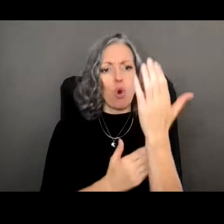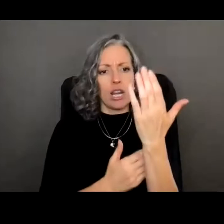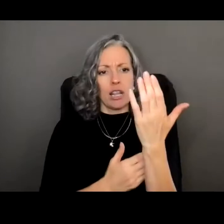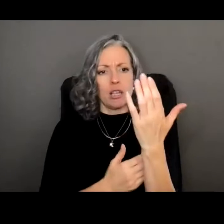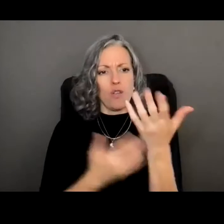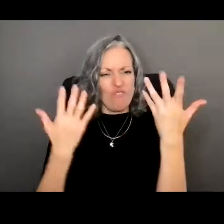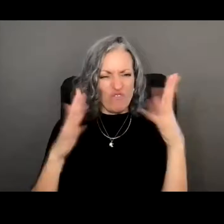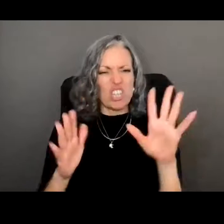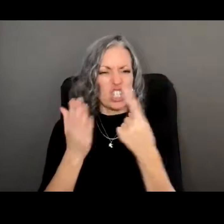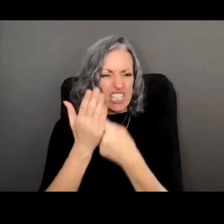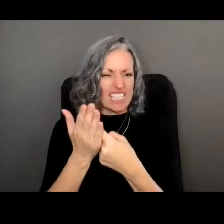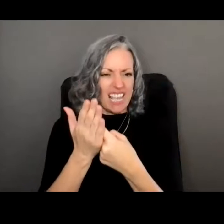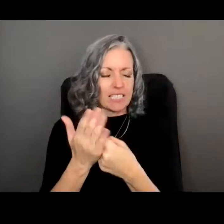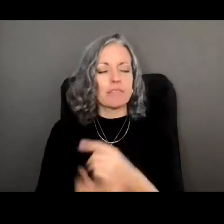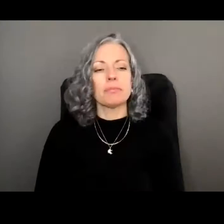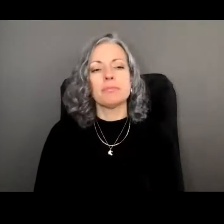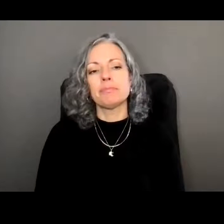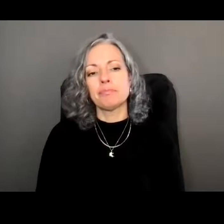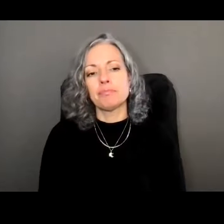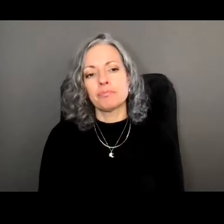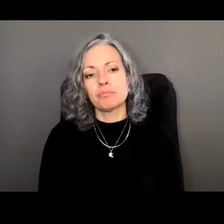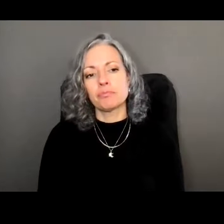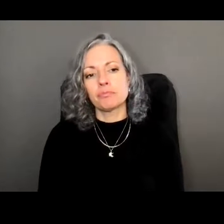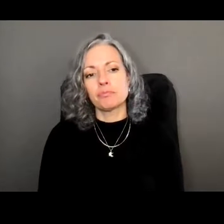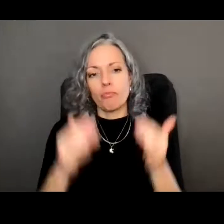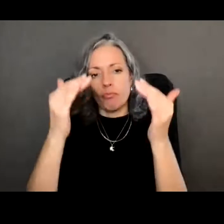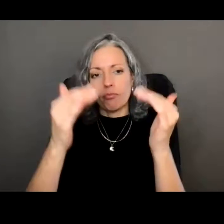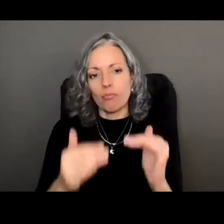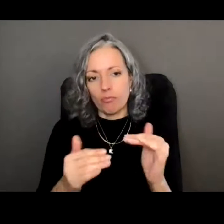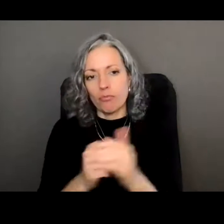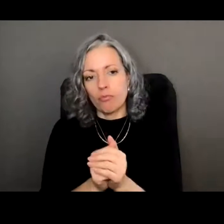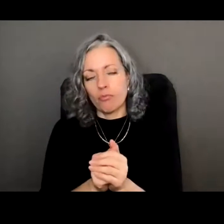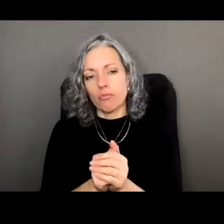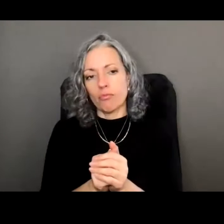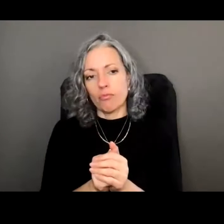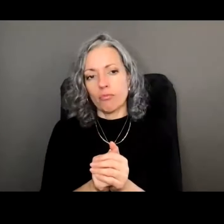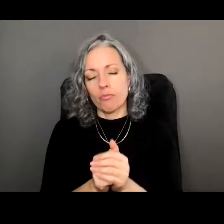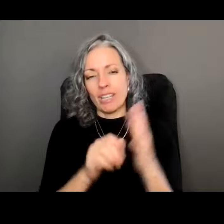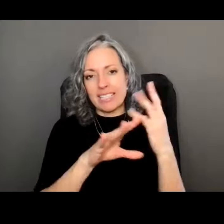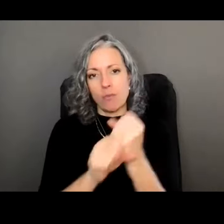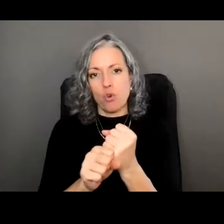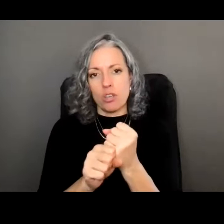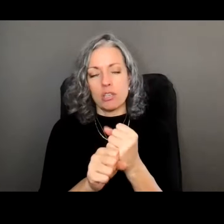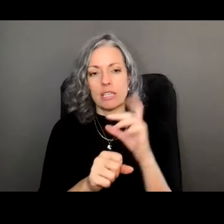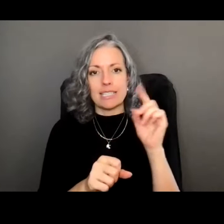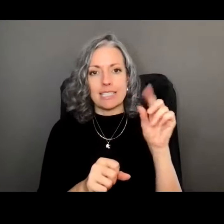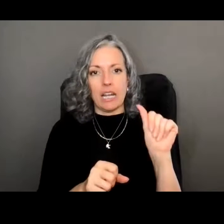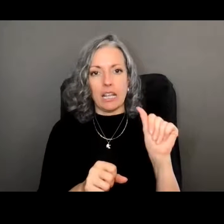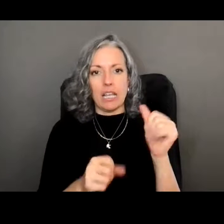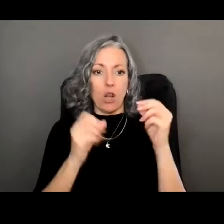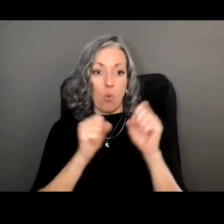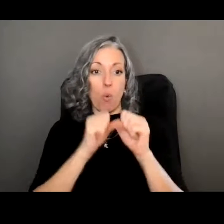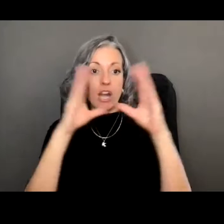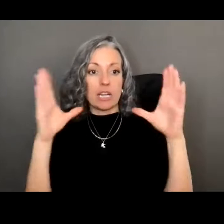about these things already. And then just a summary of the data and awareness, fund an